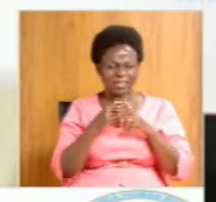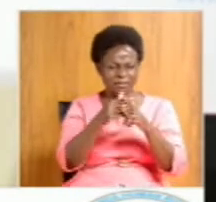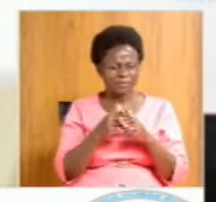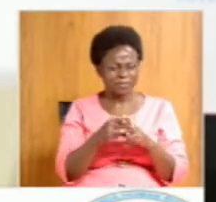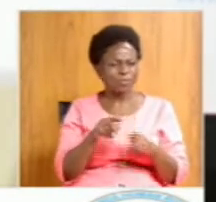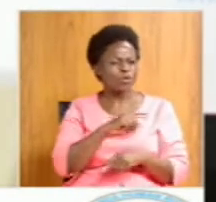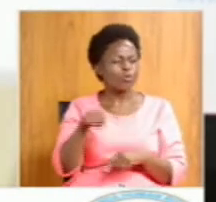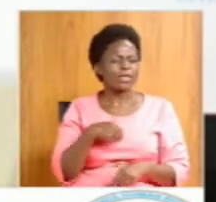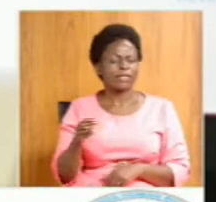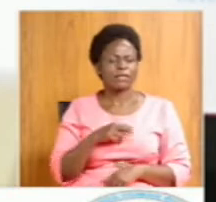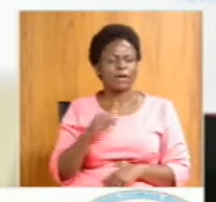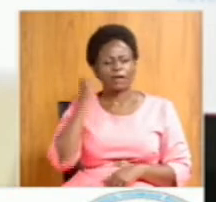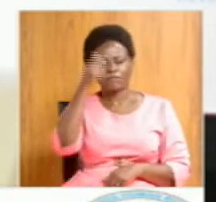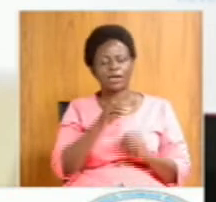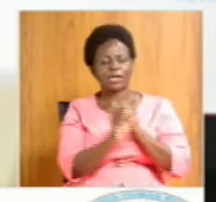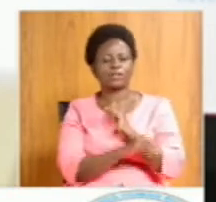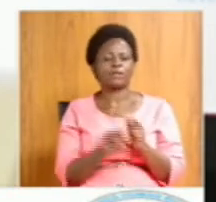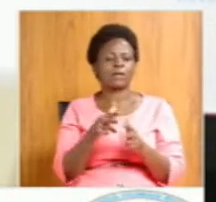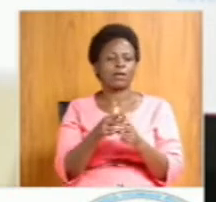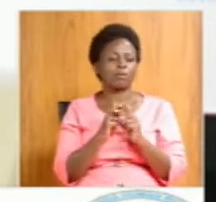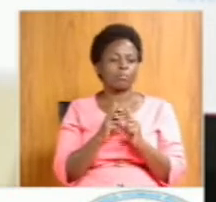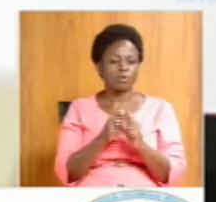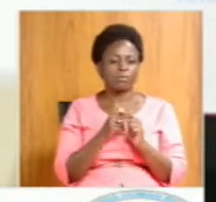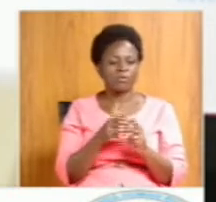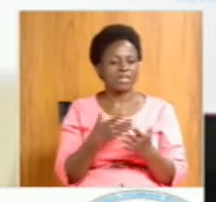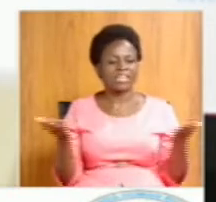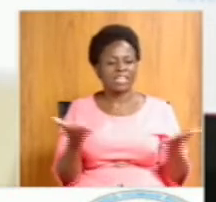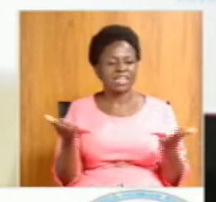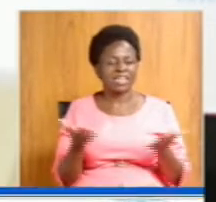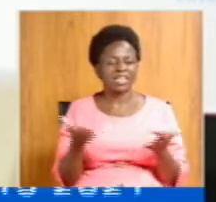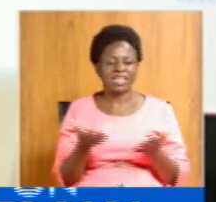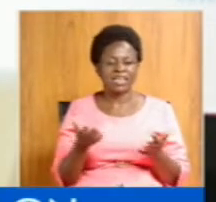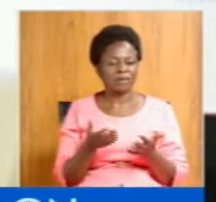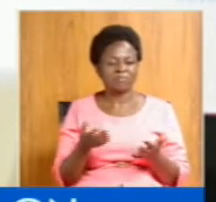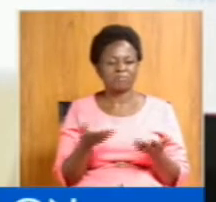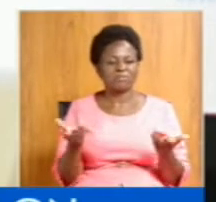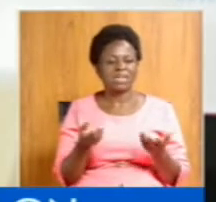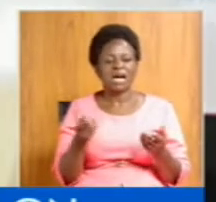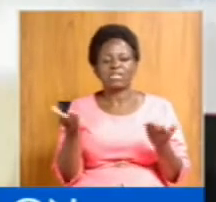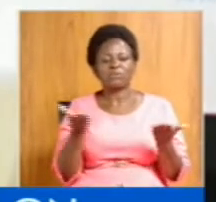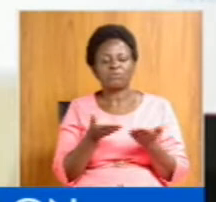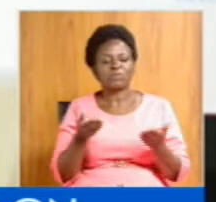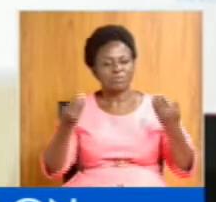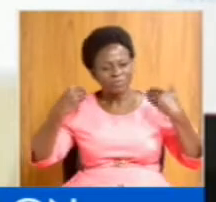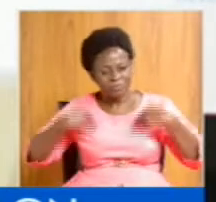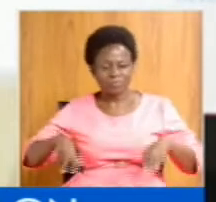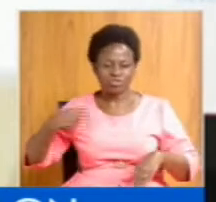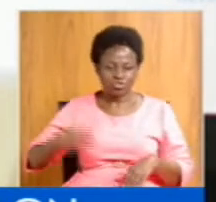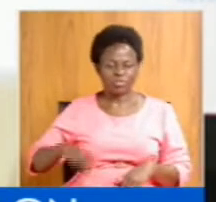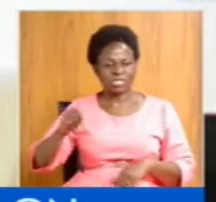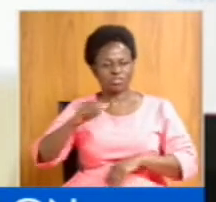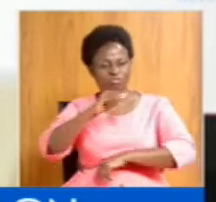for we are like African countries borrow from loan shacks who just sit in more polished offices and wear suits and have gone to